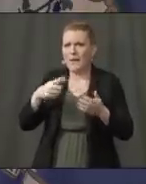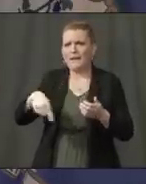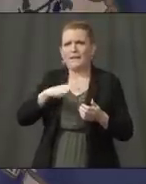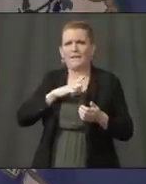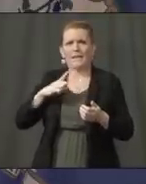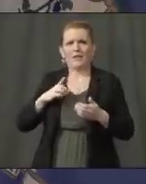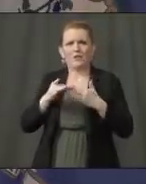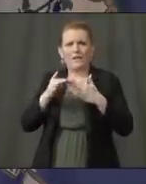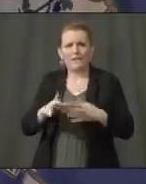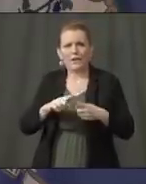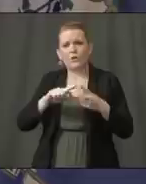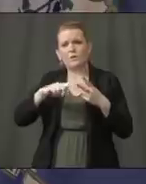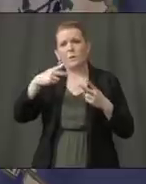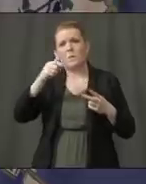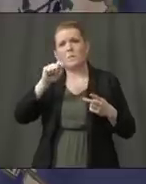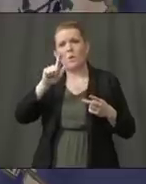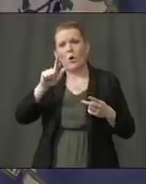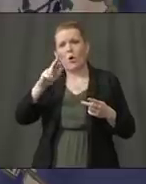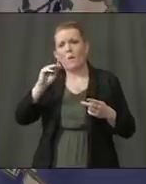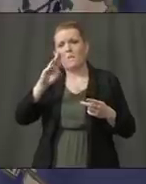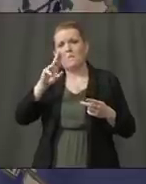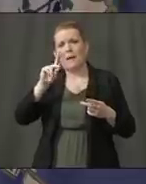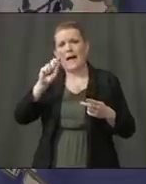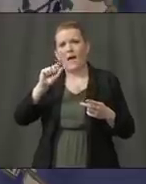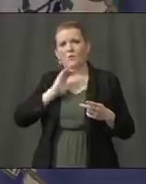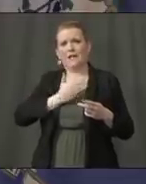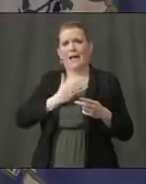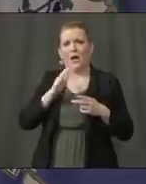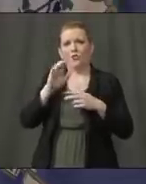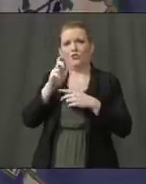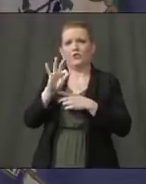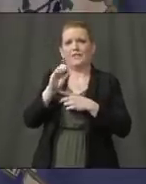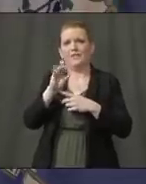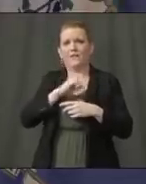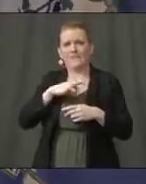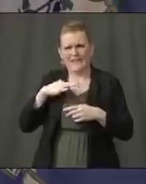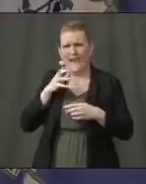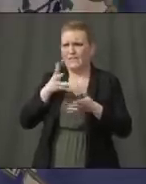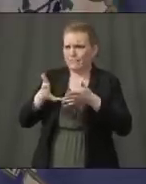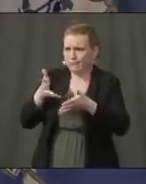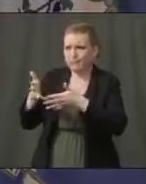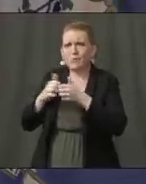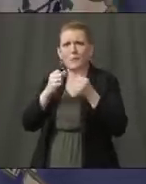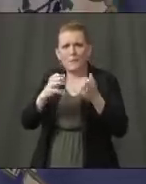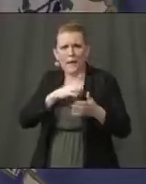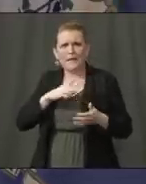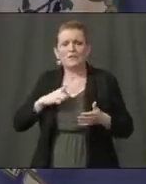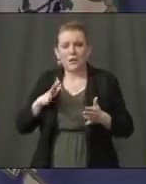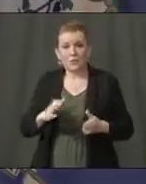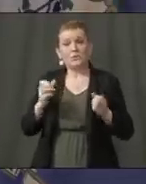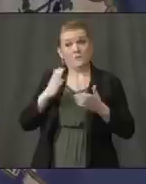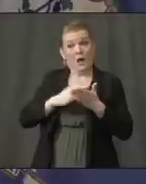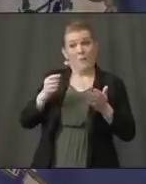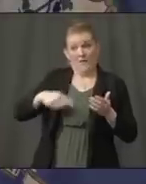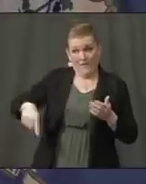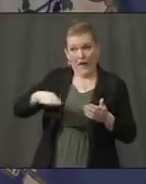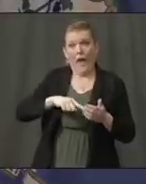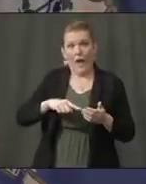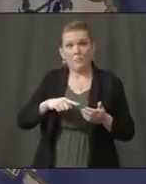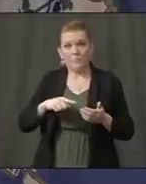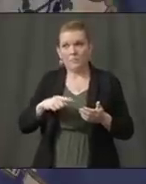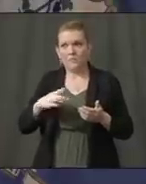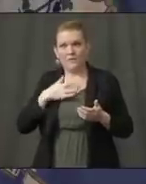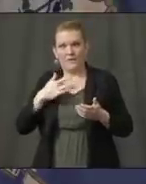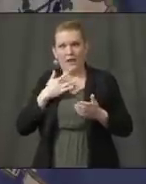leaders all the time. I know some of them feel a great urgency to hurry up and get this economy going, hurry up and let me just get my stores